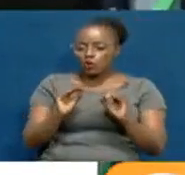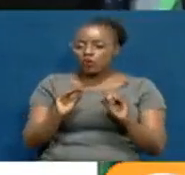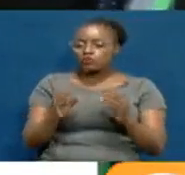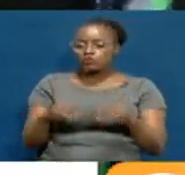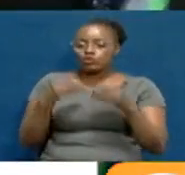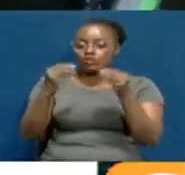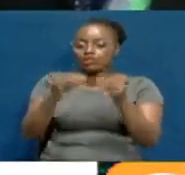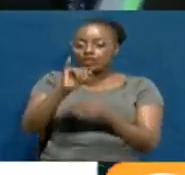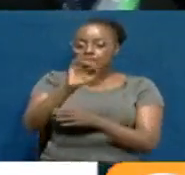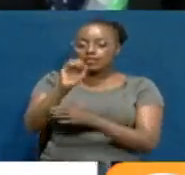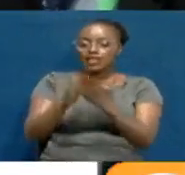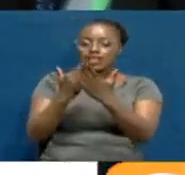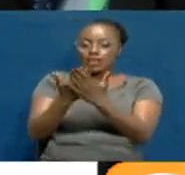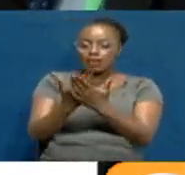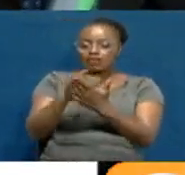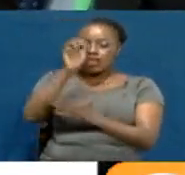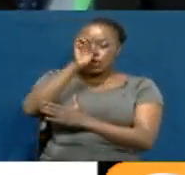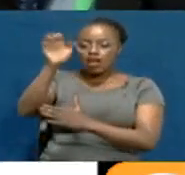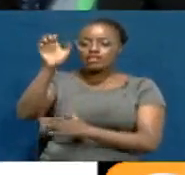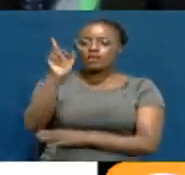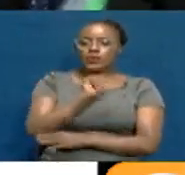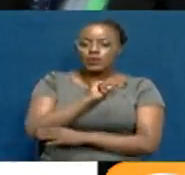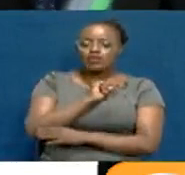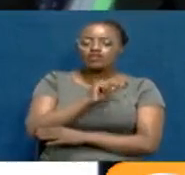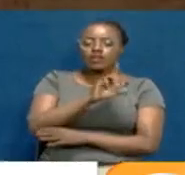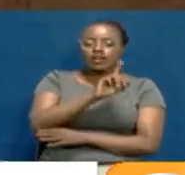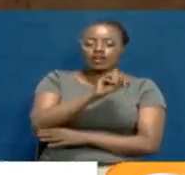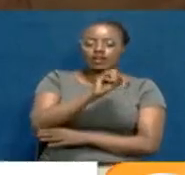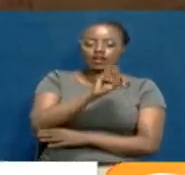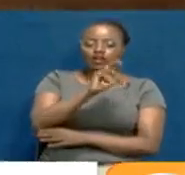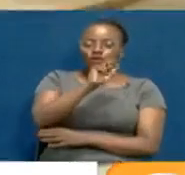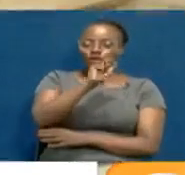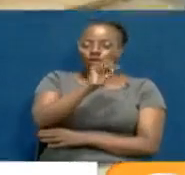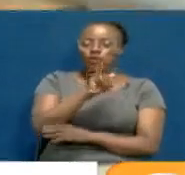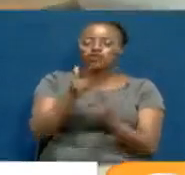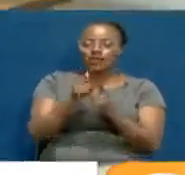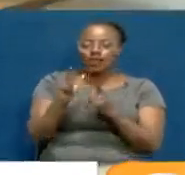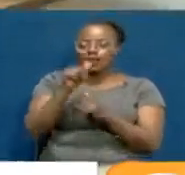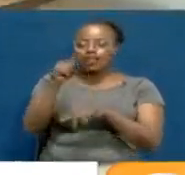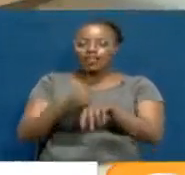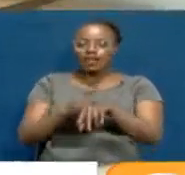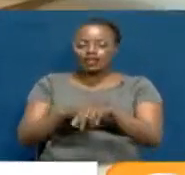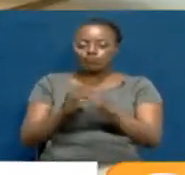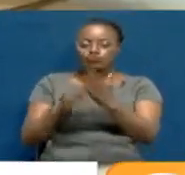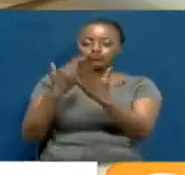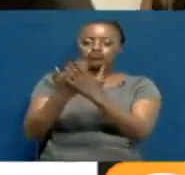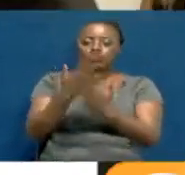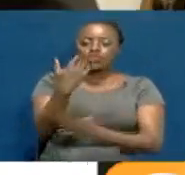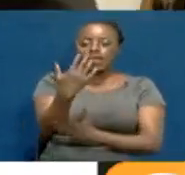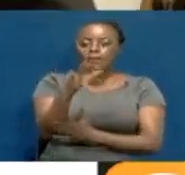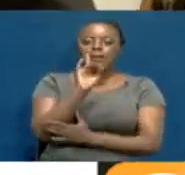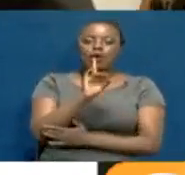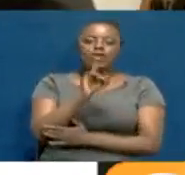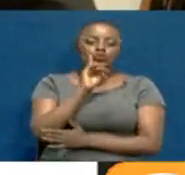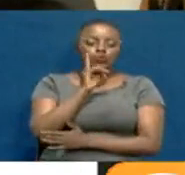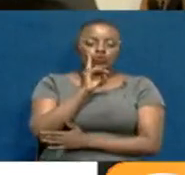requirements and had their applications rejected, while Dorothy Kemuto was given another chance to resubmit her papers